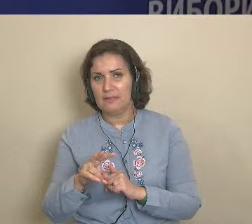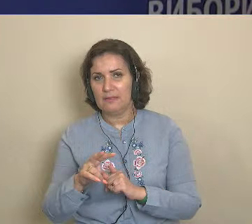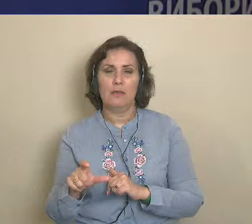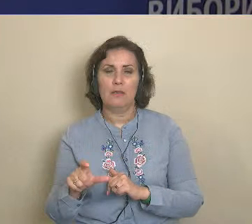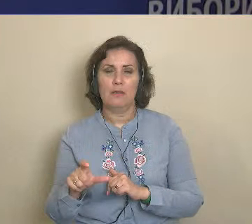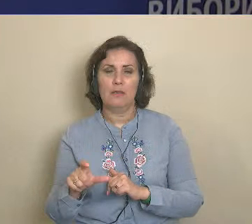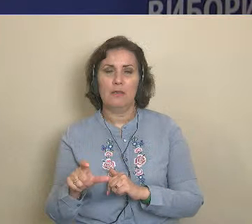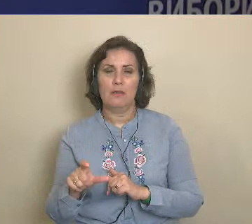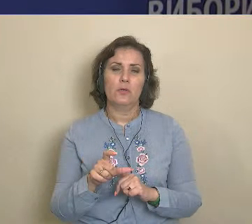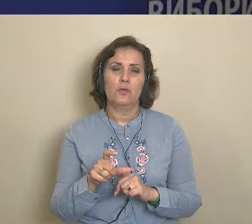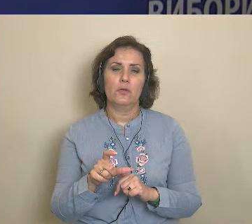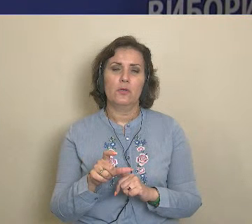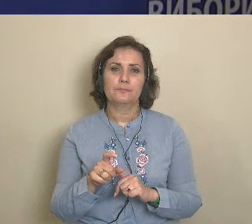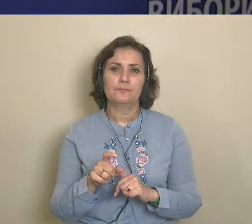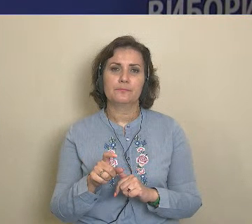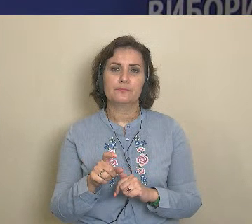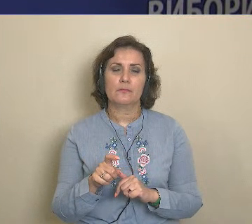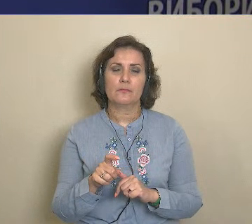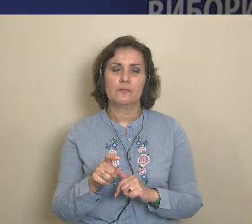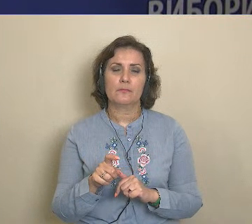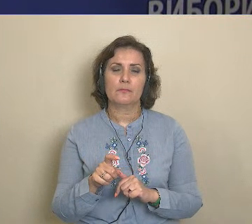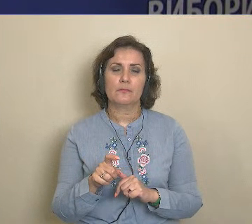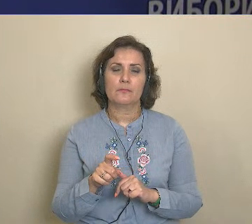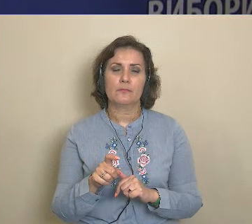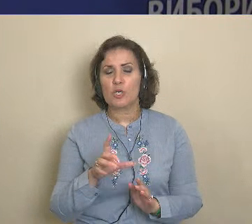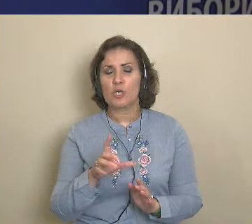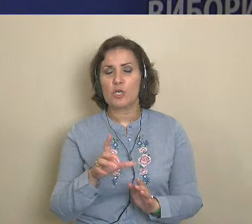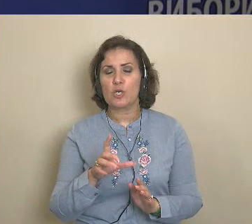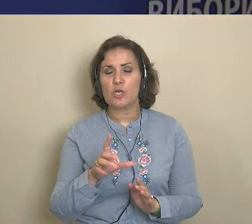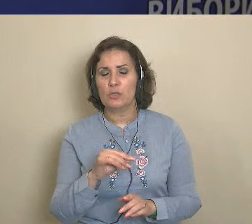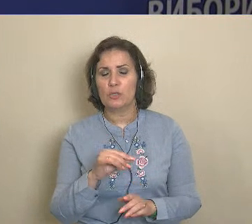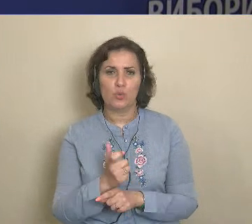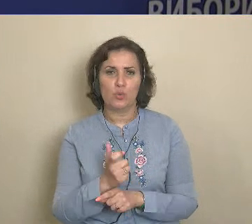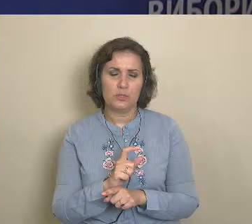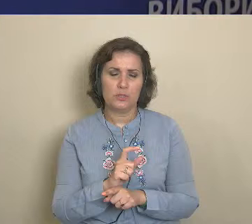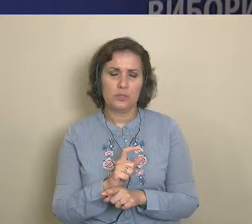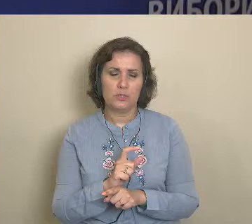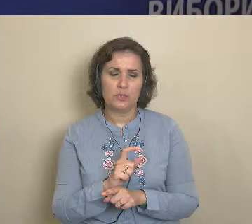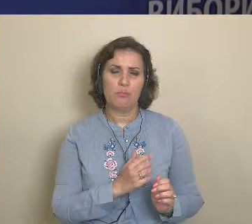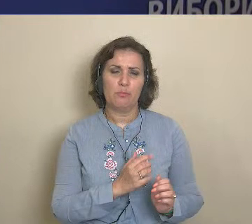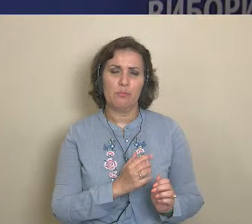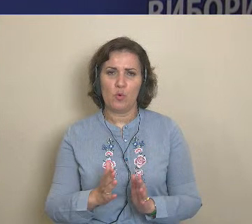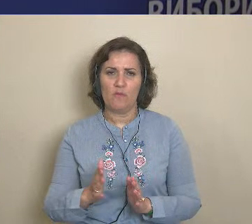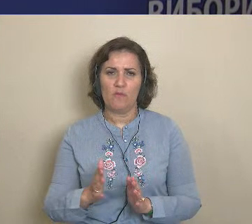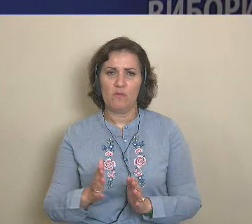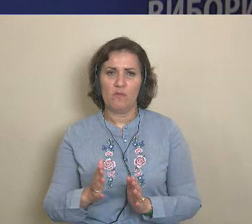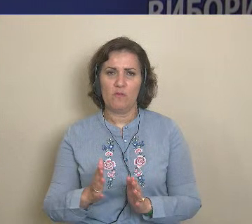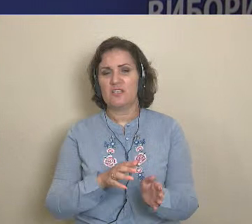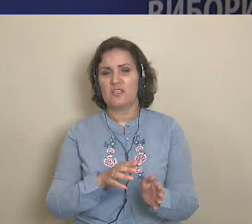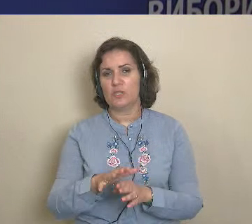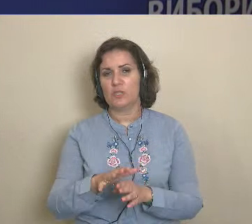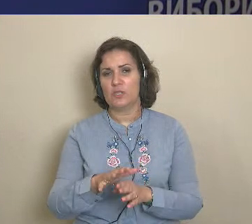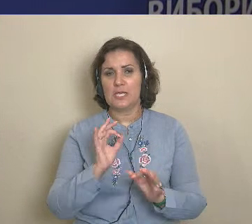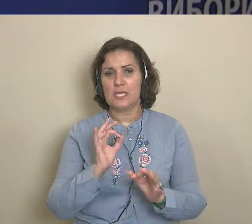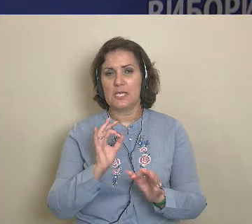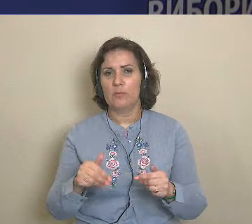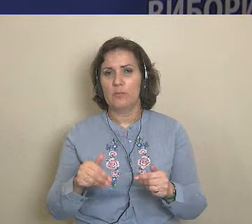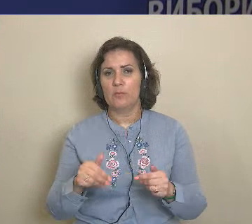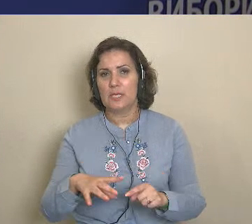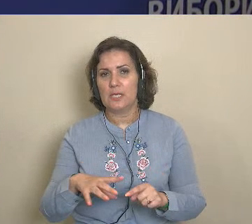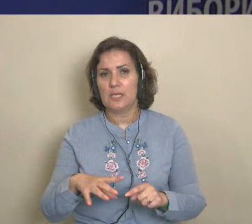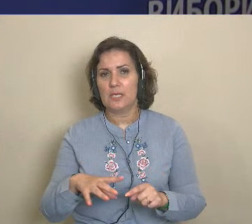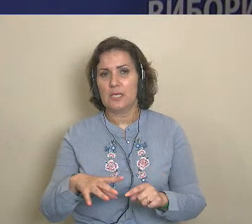countries, and they were saying to us that the electors were very well self-disciplined in terms